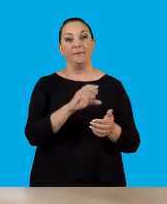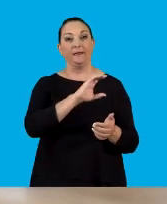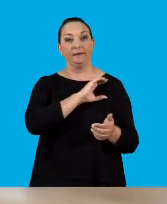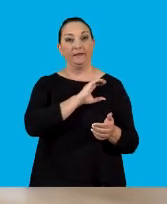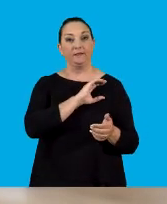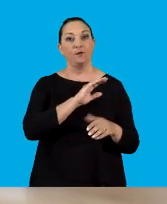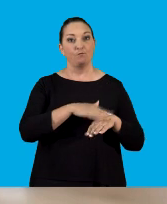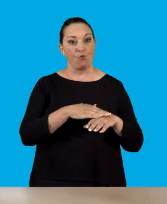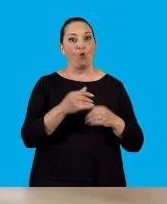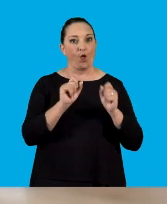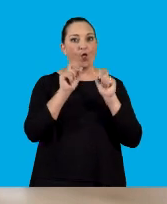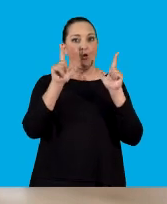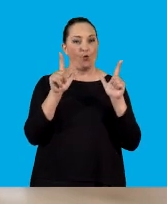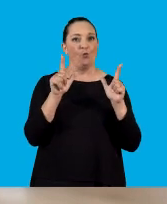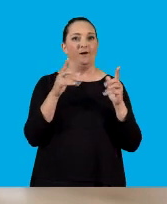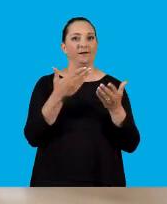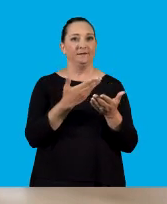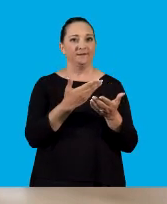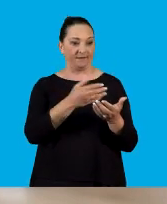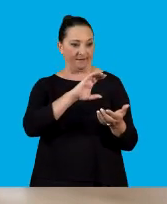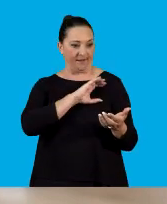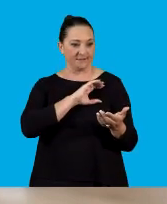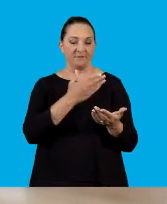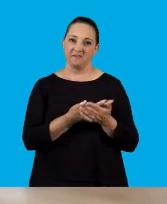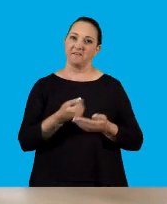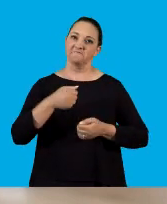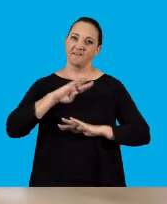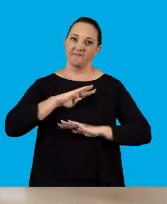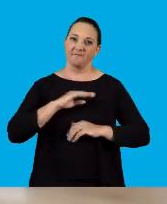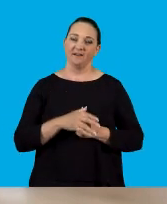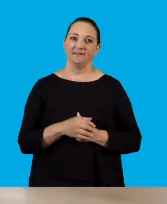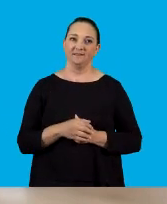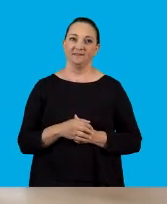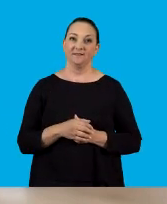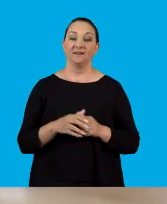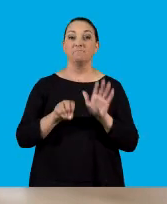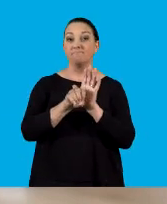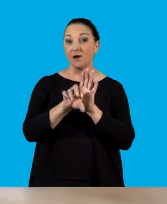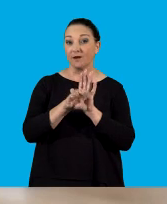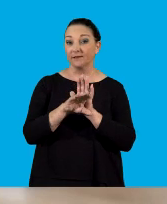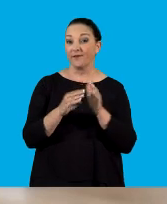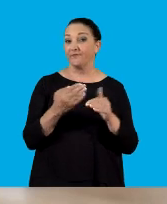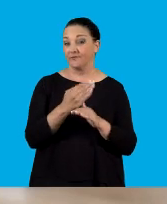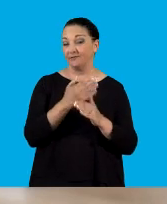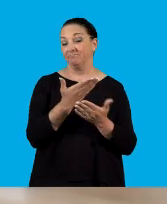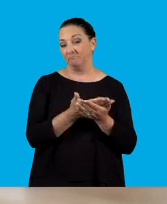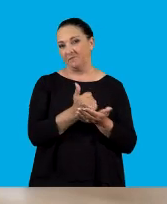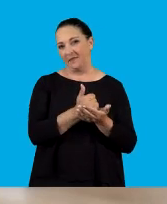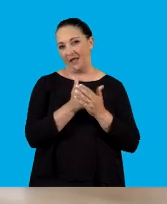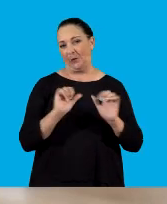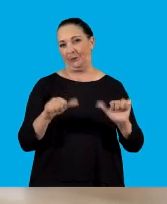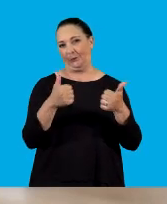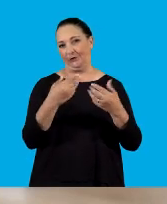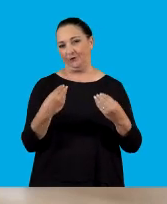customers for the business, and you are making customers to be satisfied. Then, as a marketing function, you are contributing to